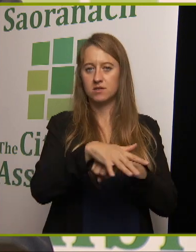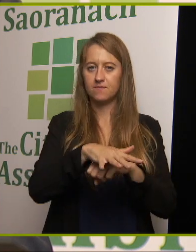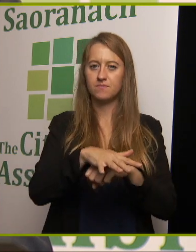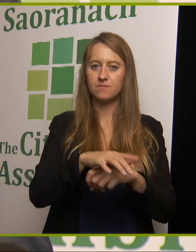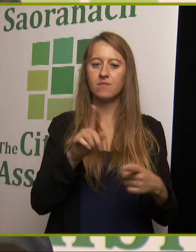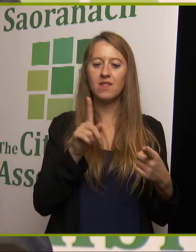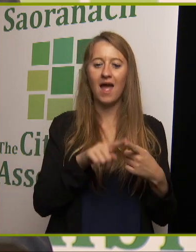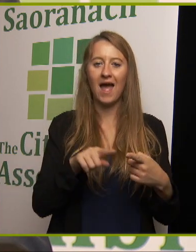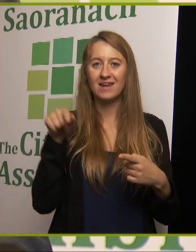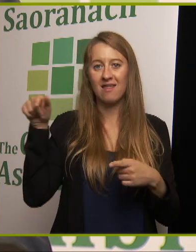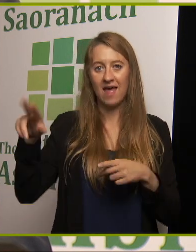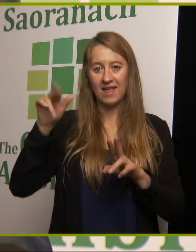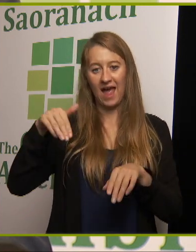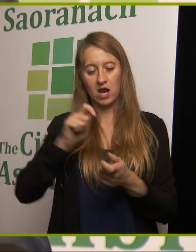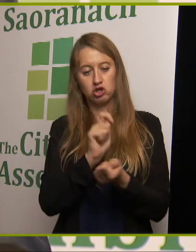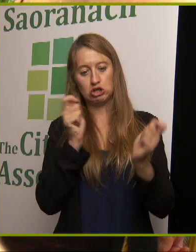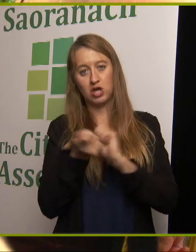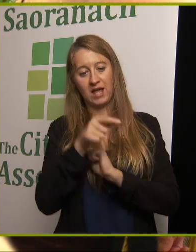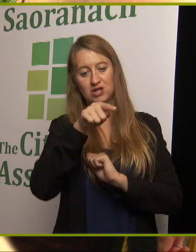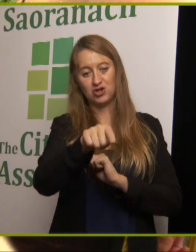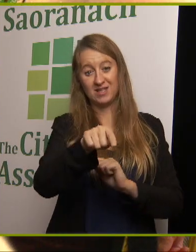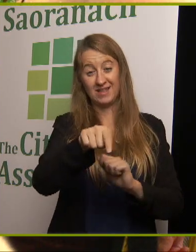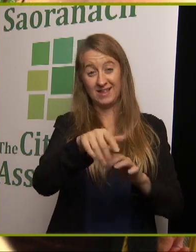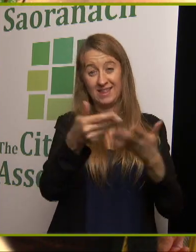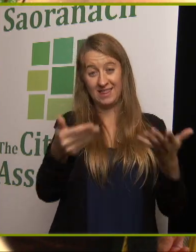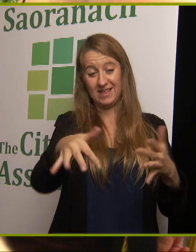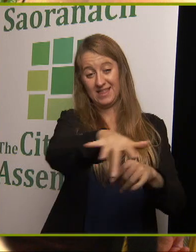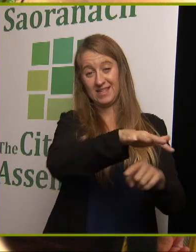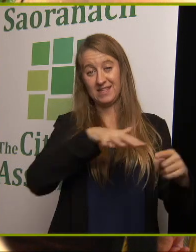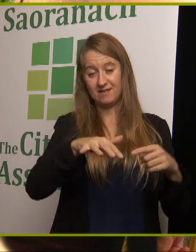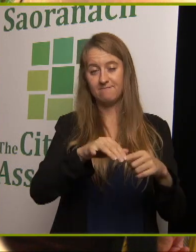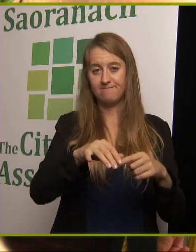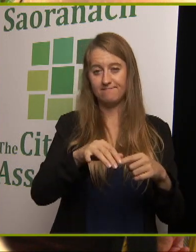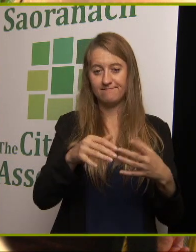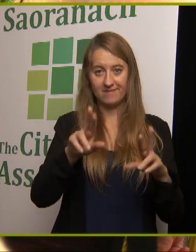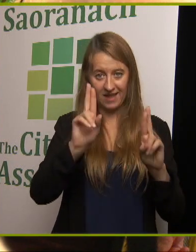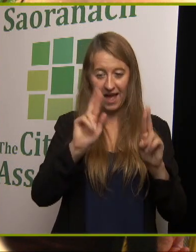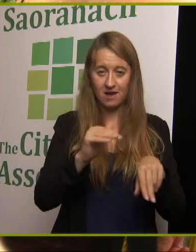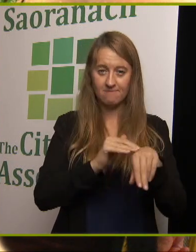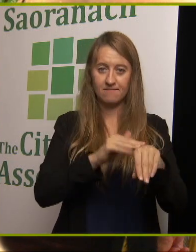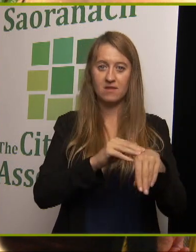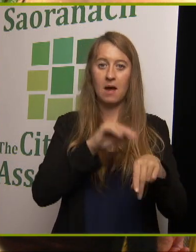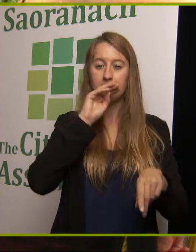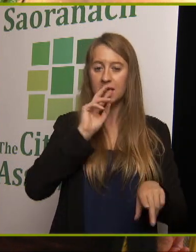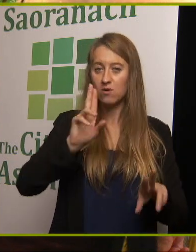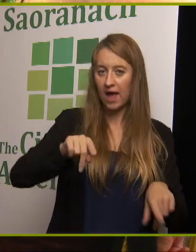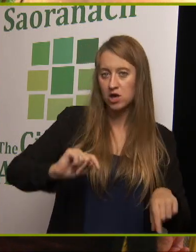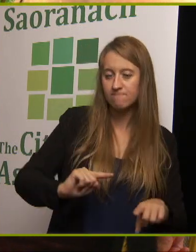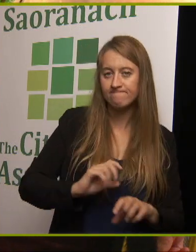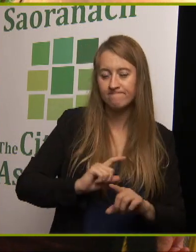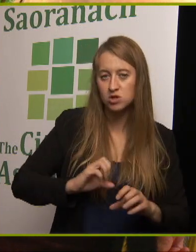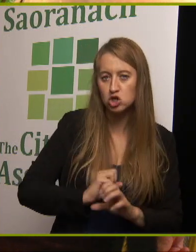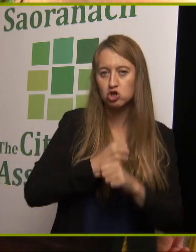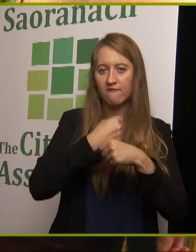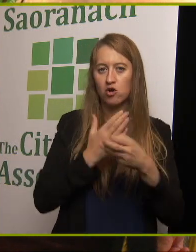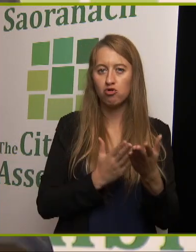state of the environment, which has an impact on human society. Okay, so we're suffering biodiversity loss. Excess emissions